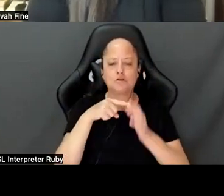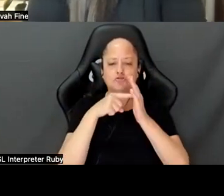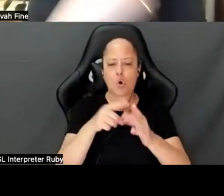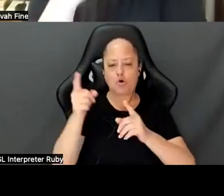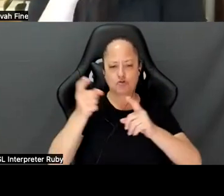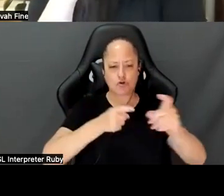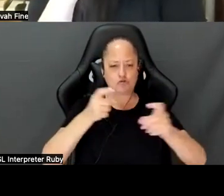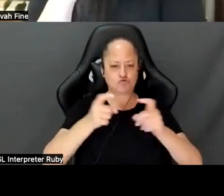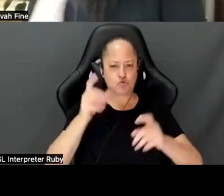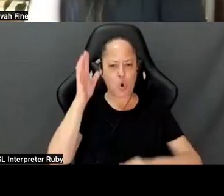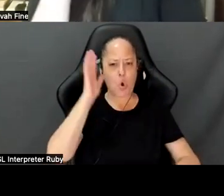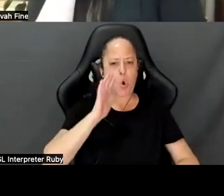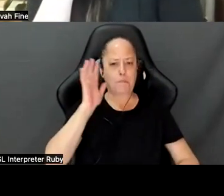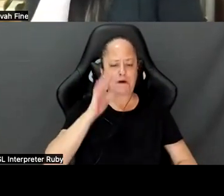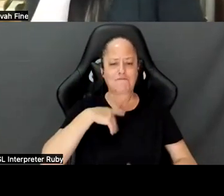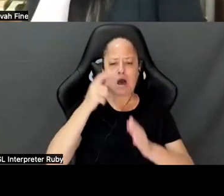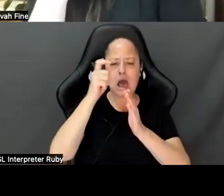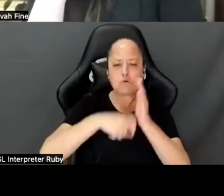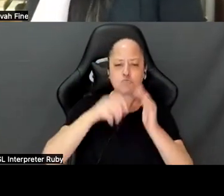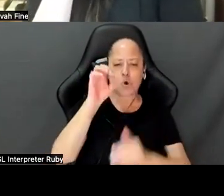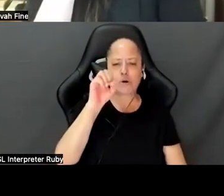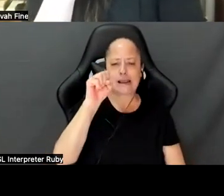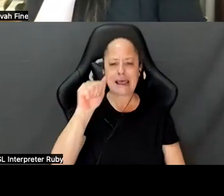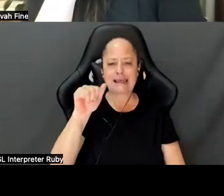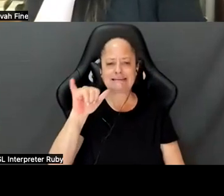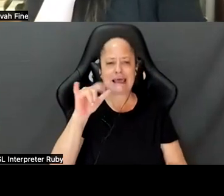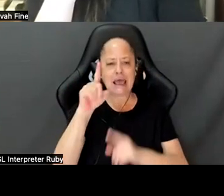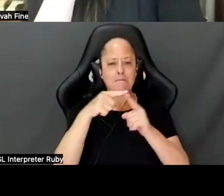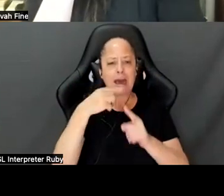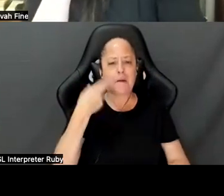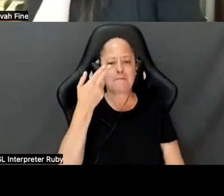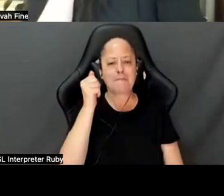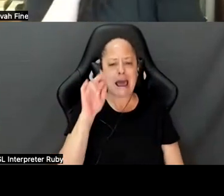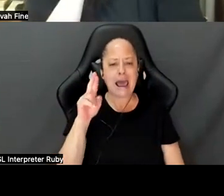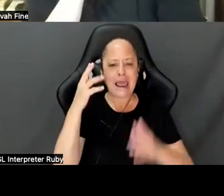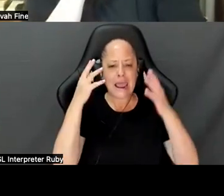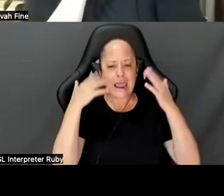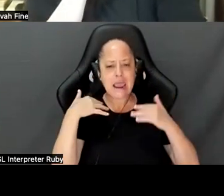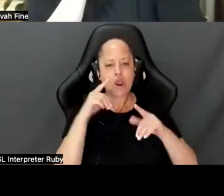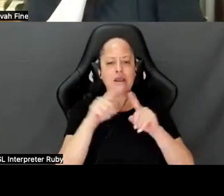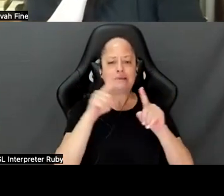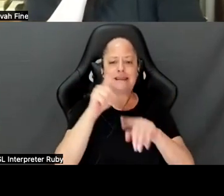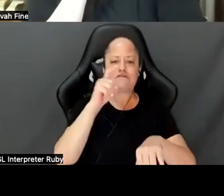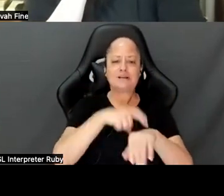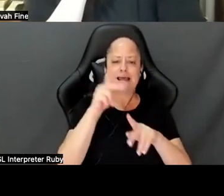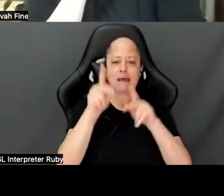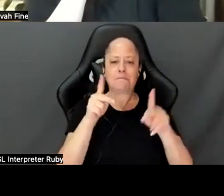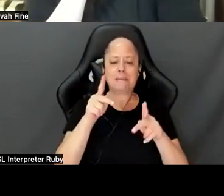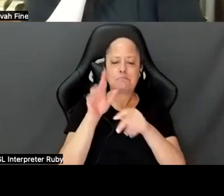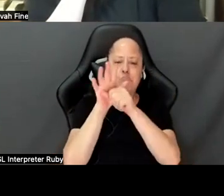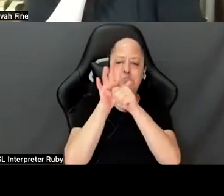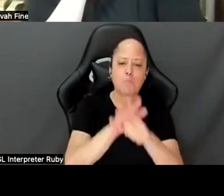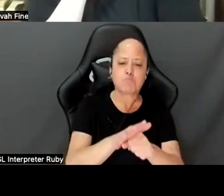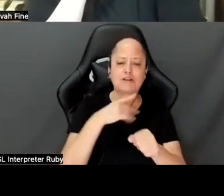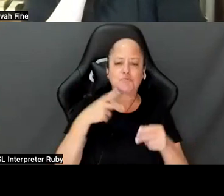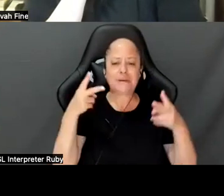before. I wrote a whole essay once about my hair and how at different times people have pressured me to cut it so it'd be